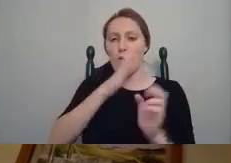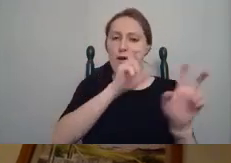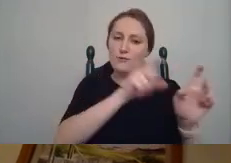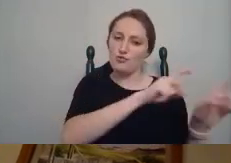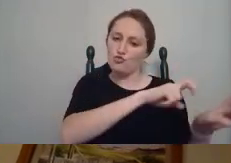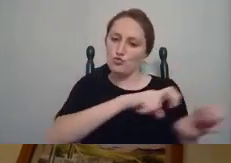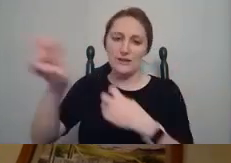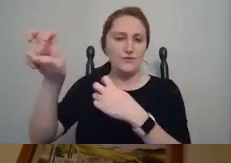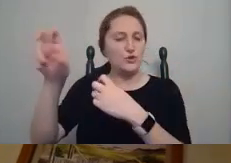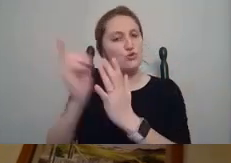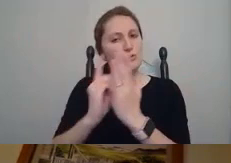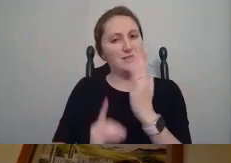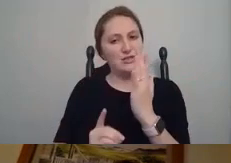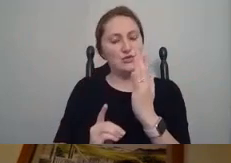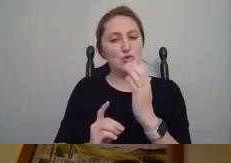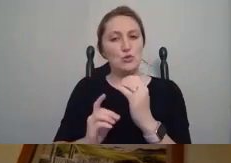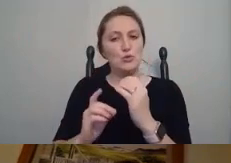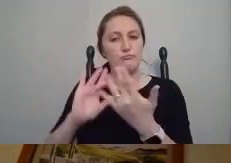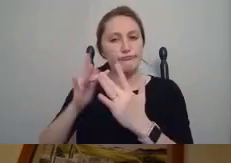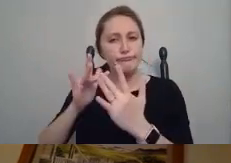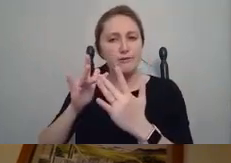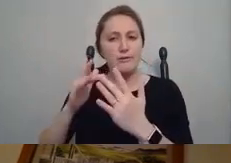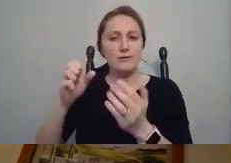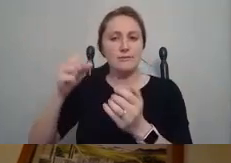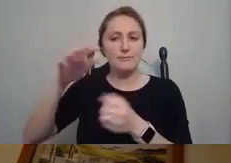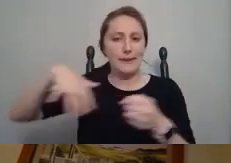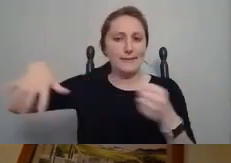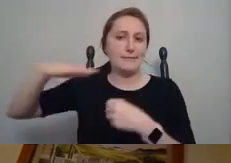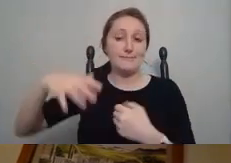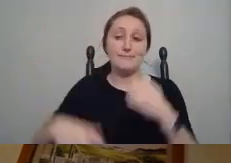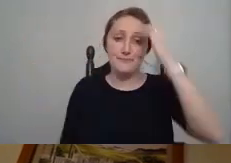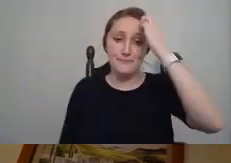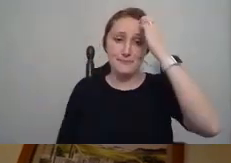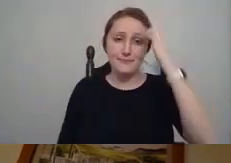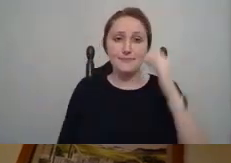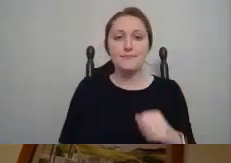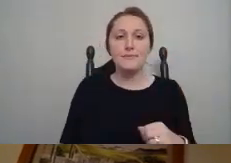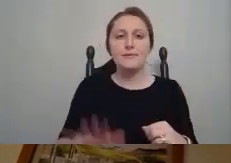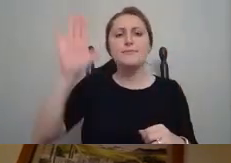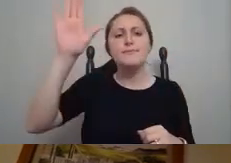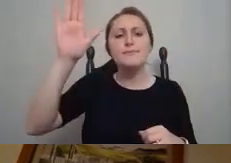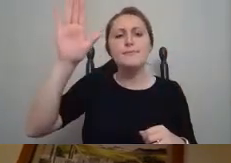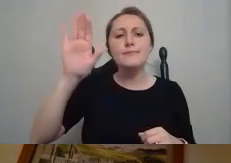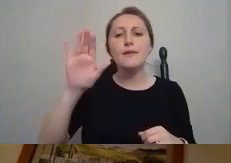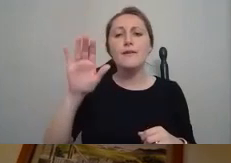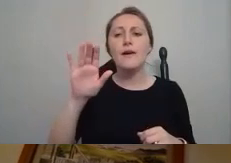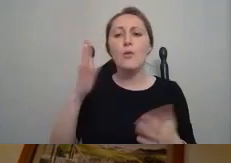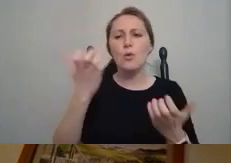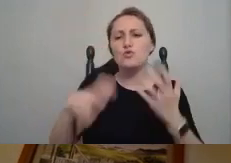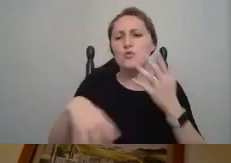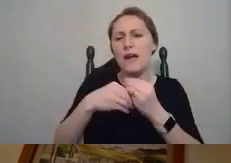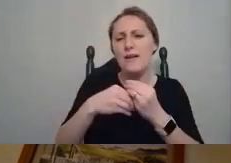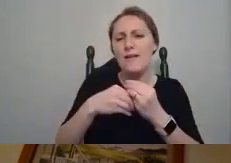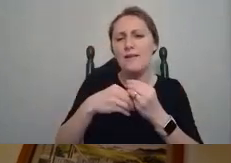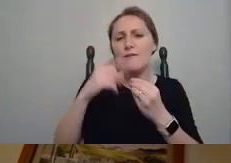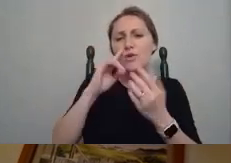digital space. So I think that's a really important question. Let me add on to the first question. There is